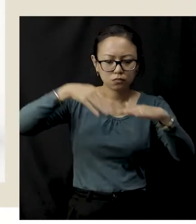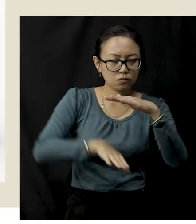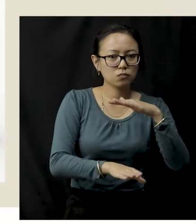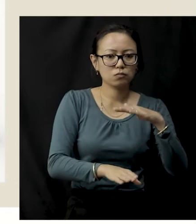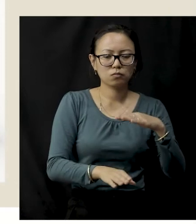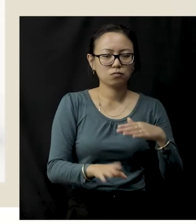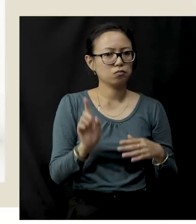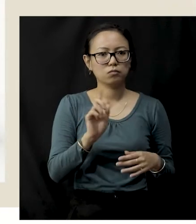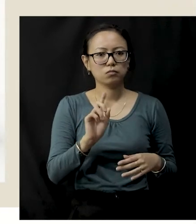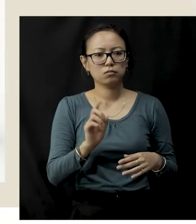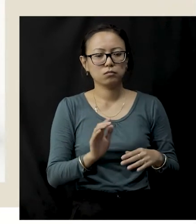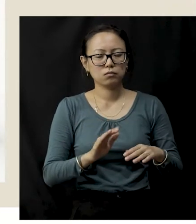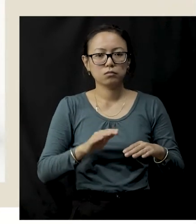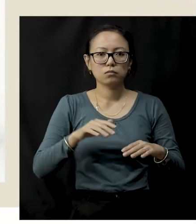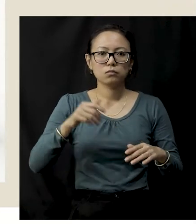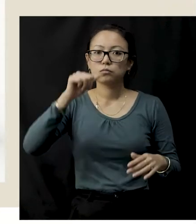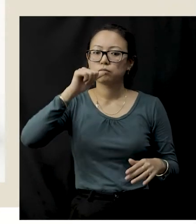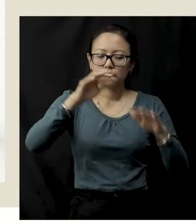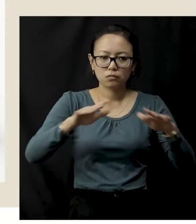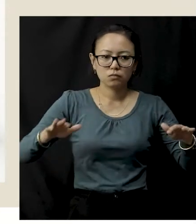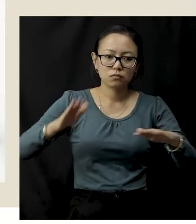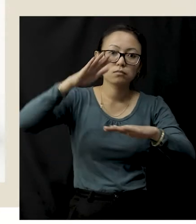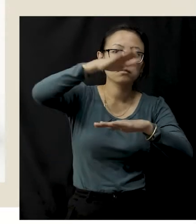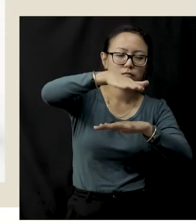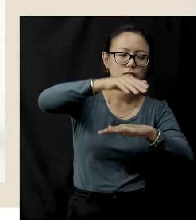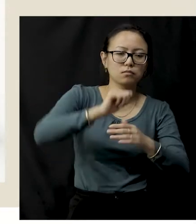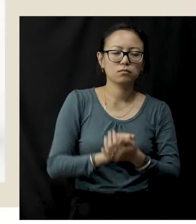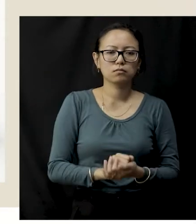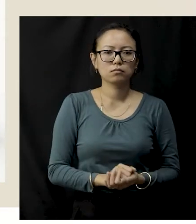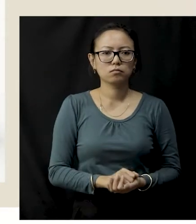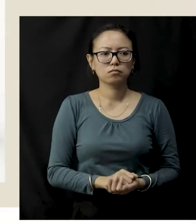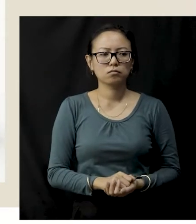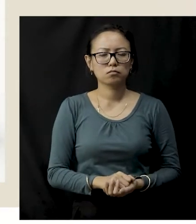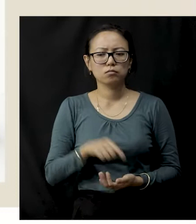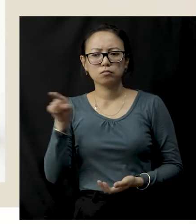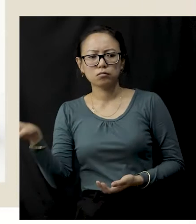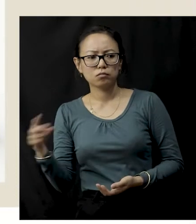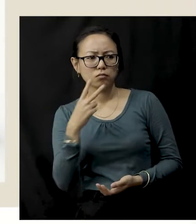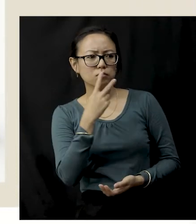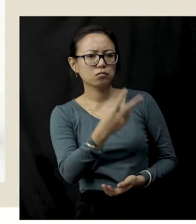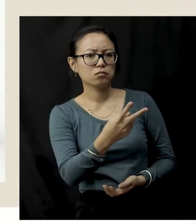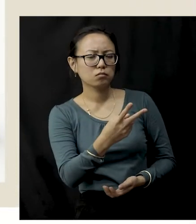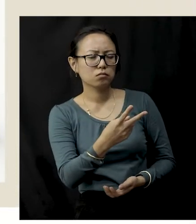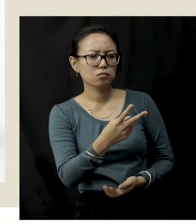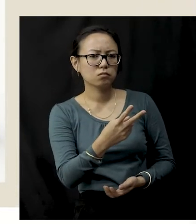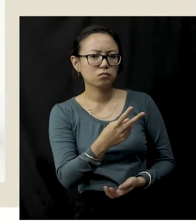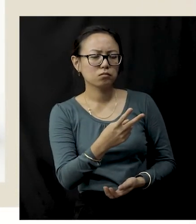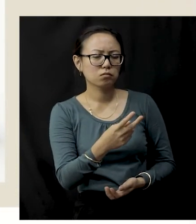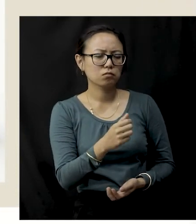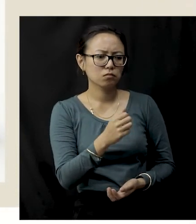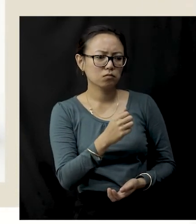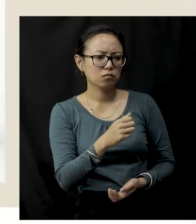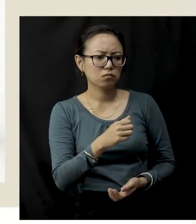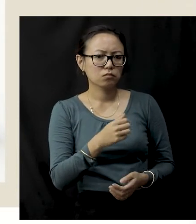okay? And then while seeing that floating log of wood, a man also tried to swim.